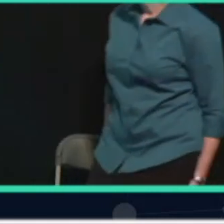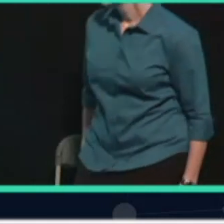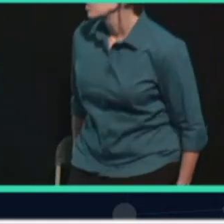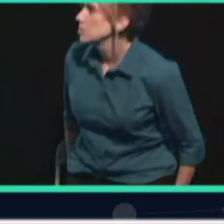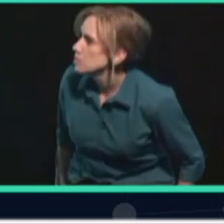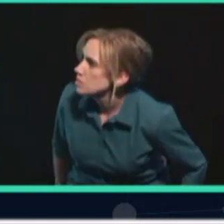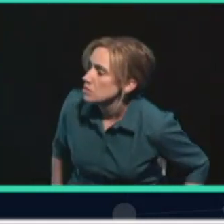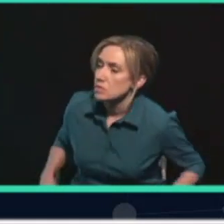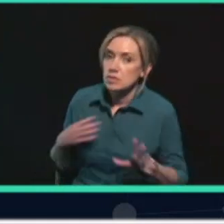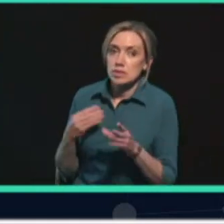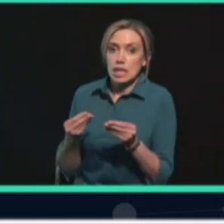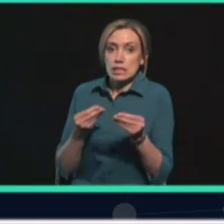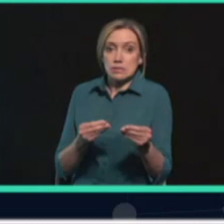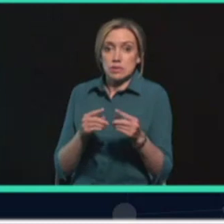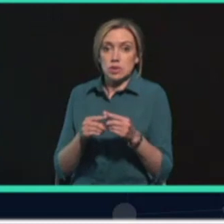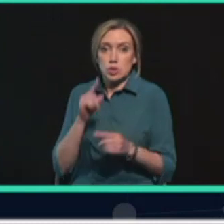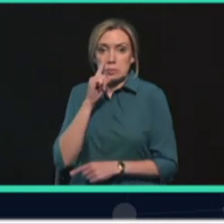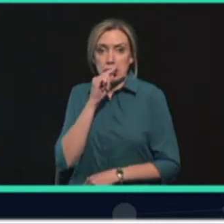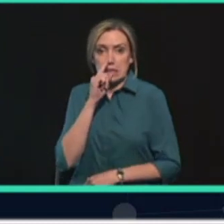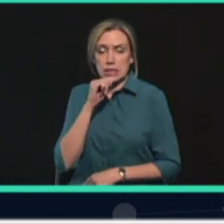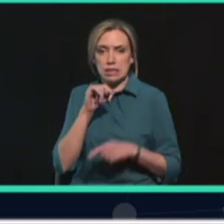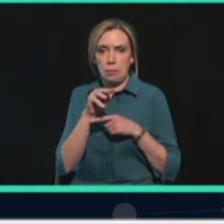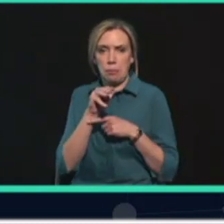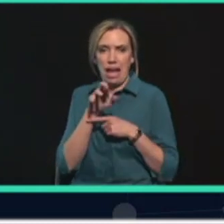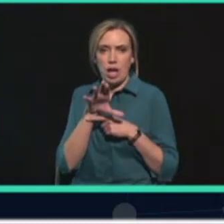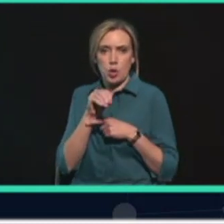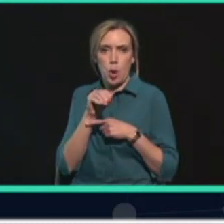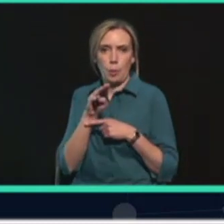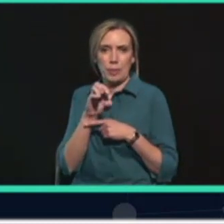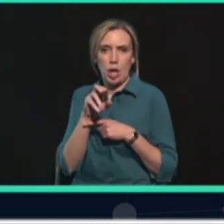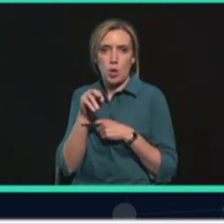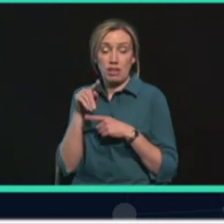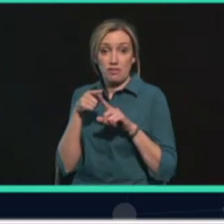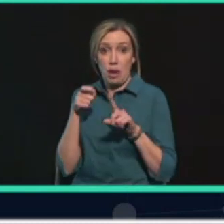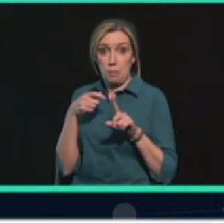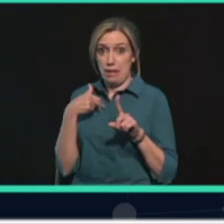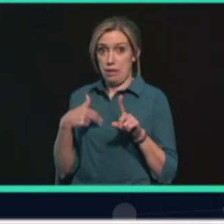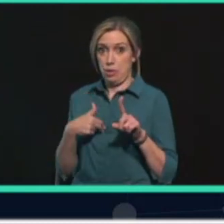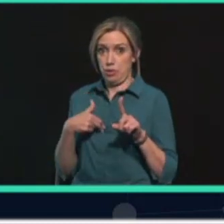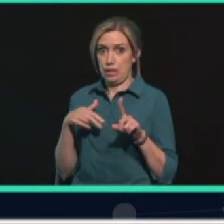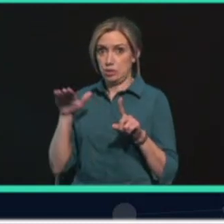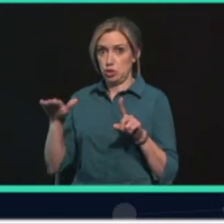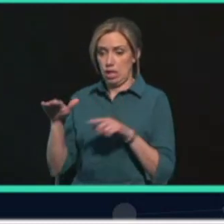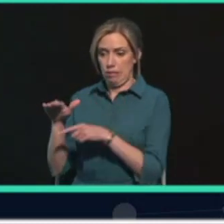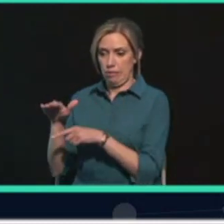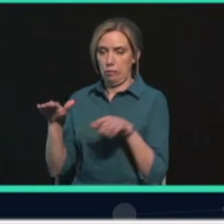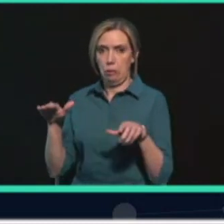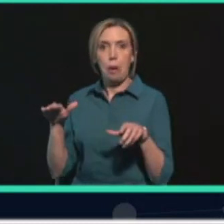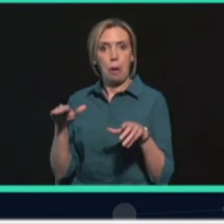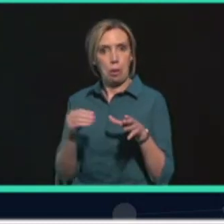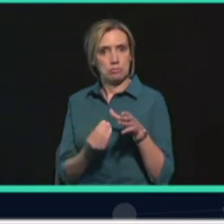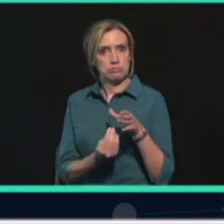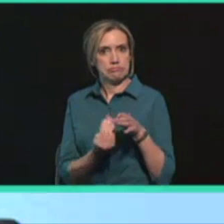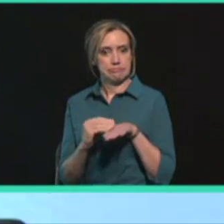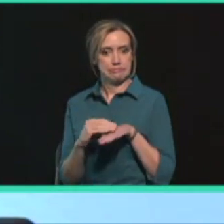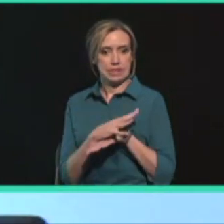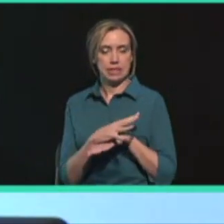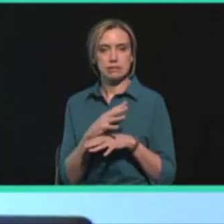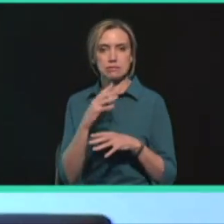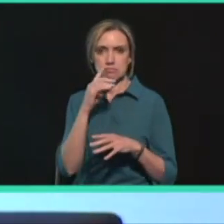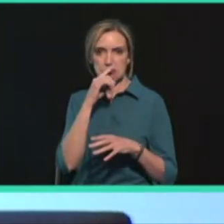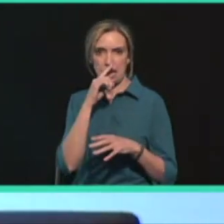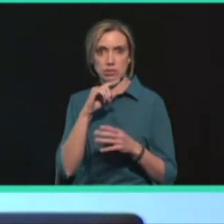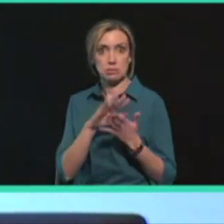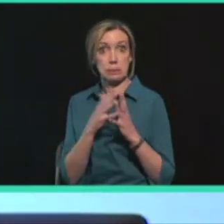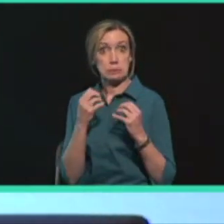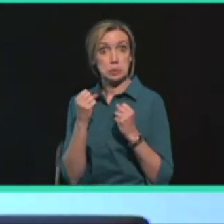So what happens? The microbiota from the healthy child lead to big and strong mice. And what happens